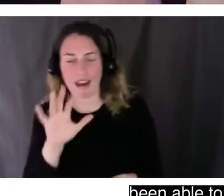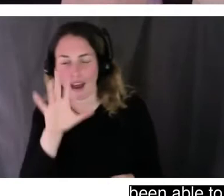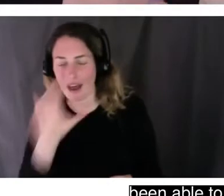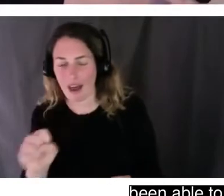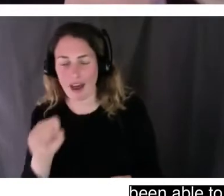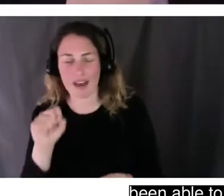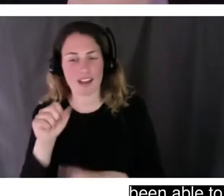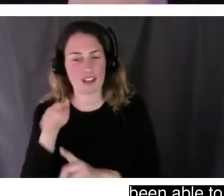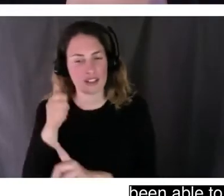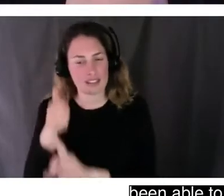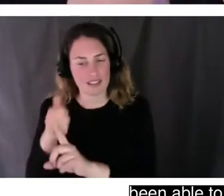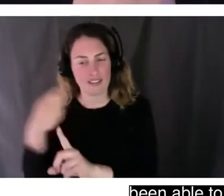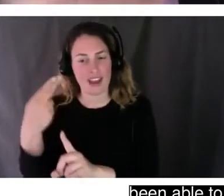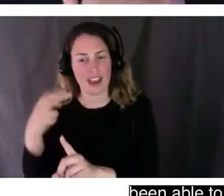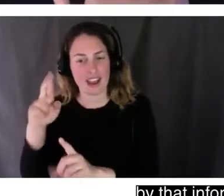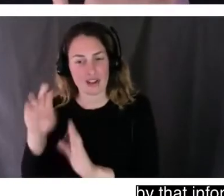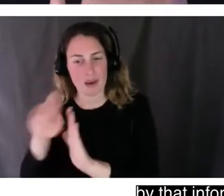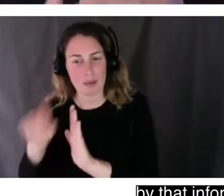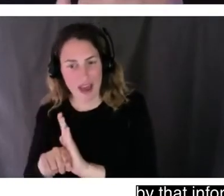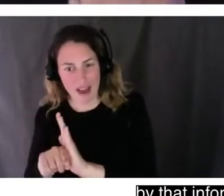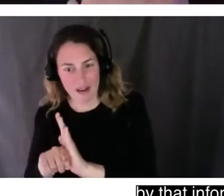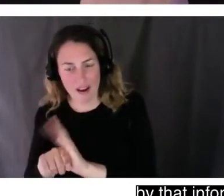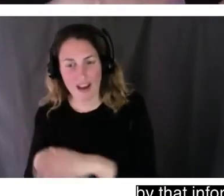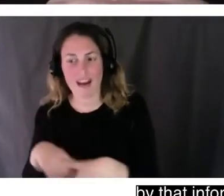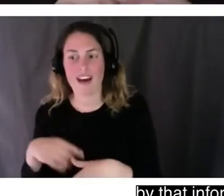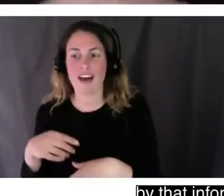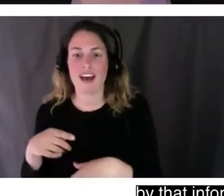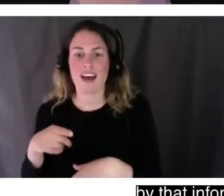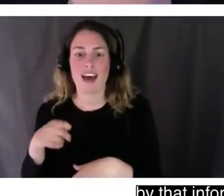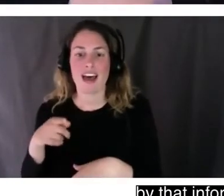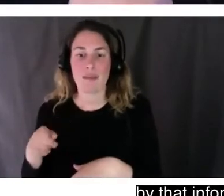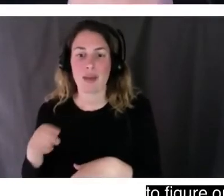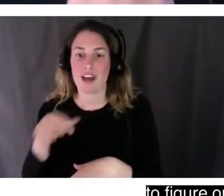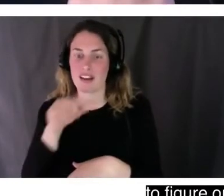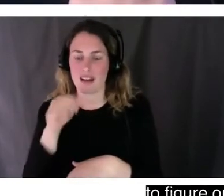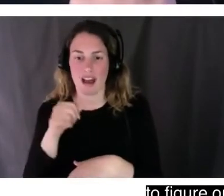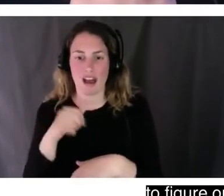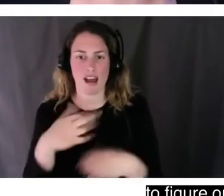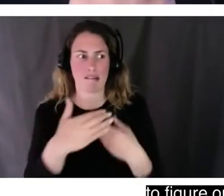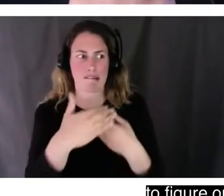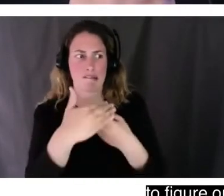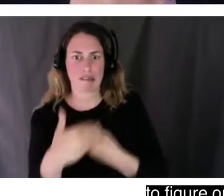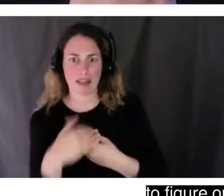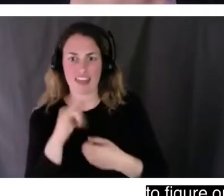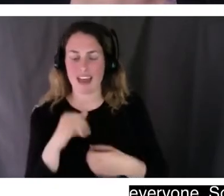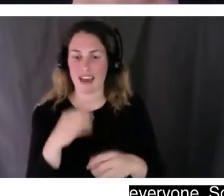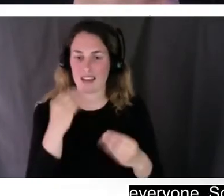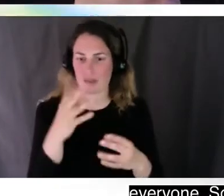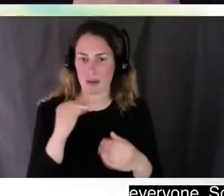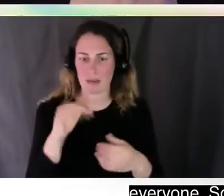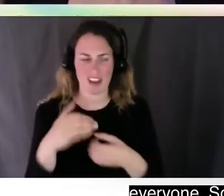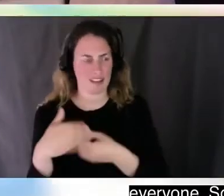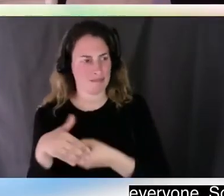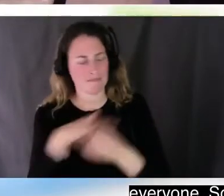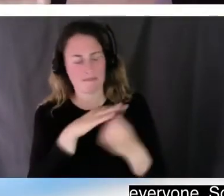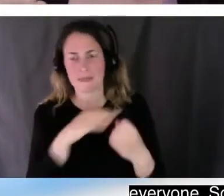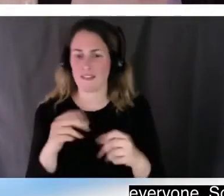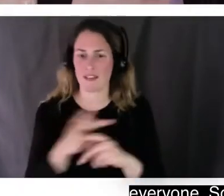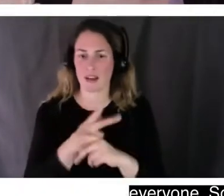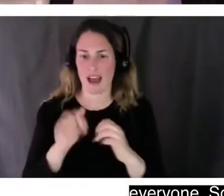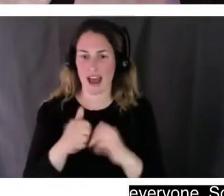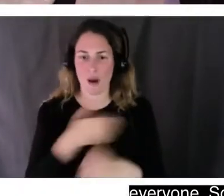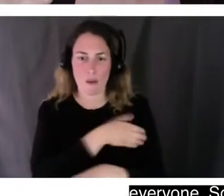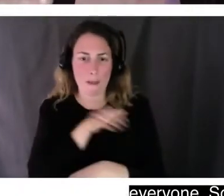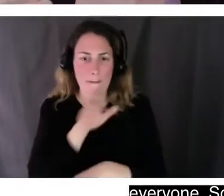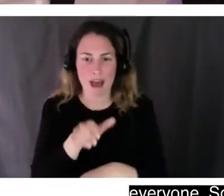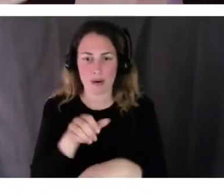been able to not necessarily be brought down by that information, but actually empowered to figure out how we can make it work for everyone. So again, kudos